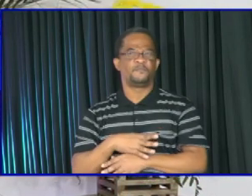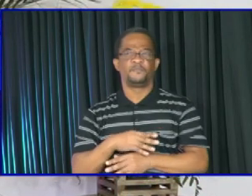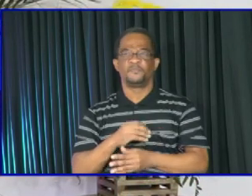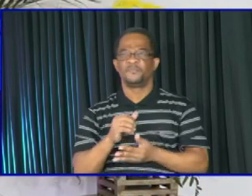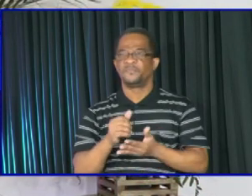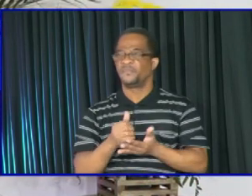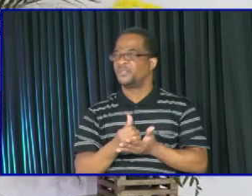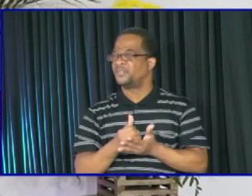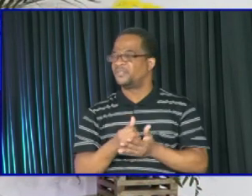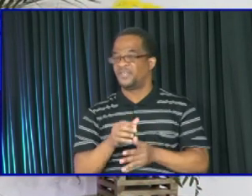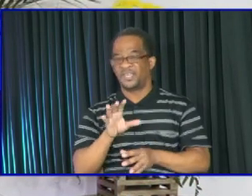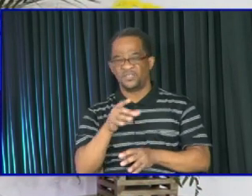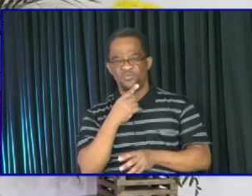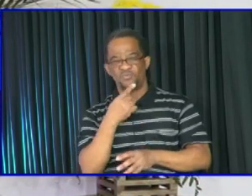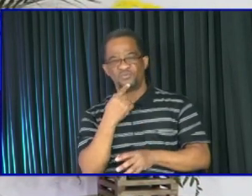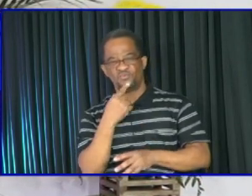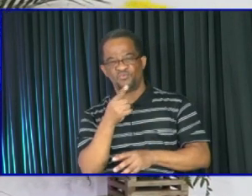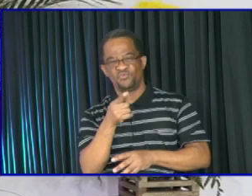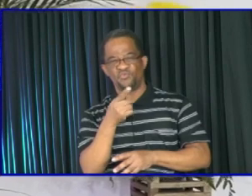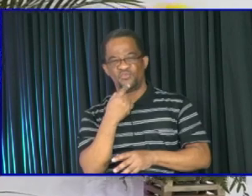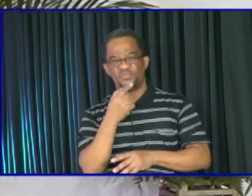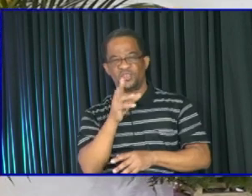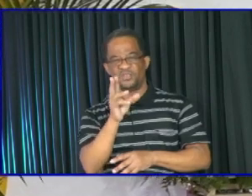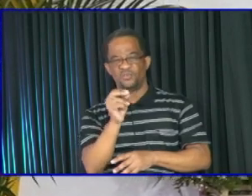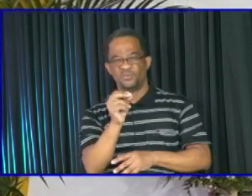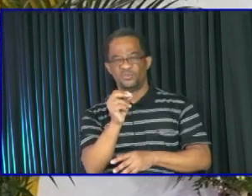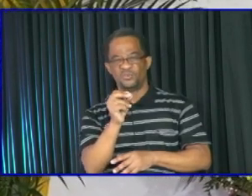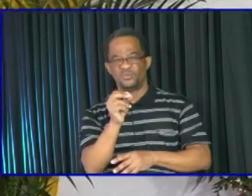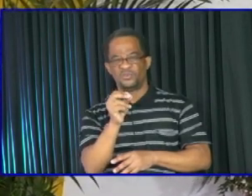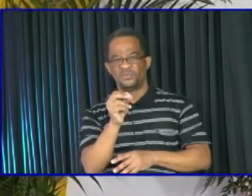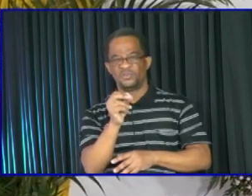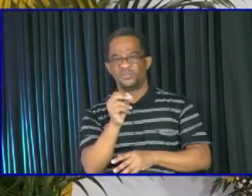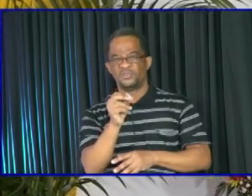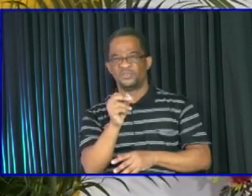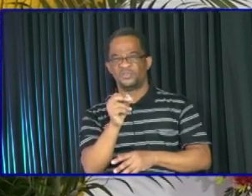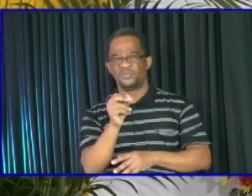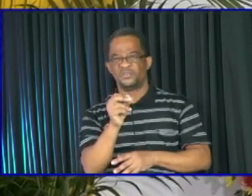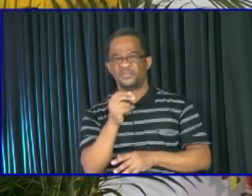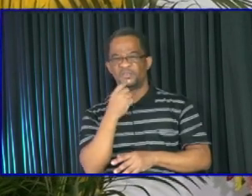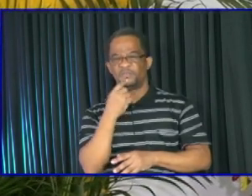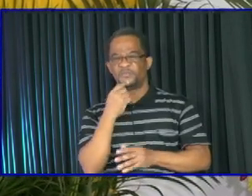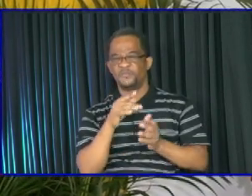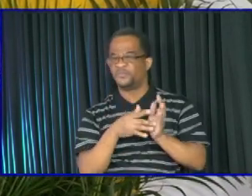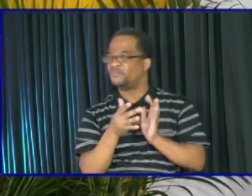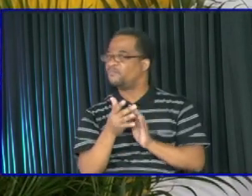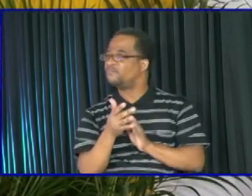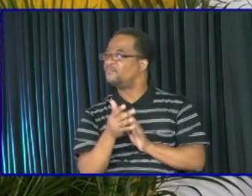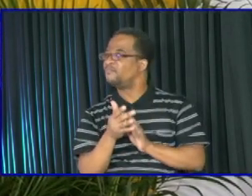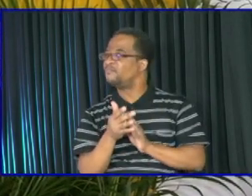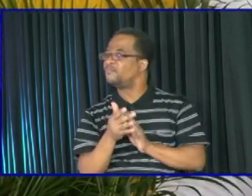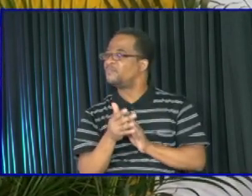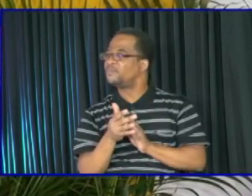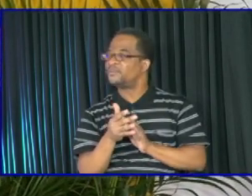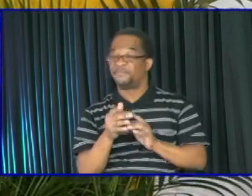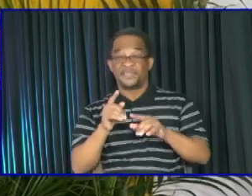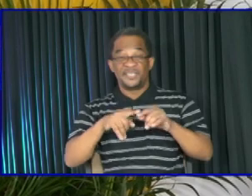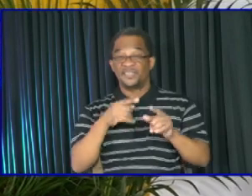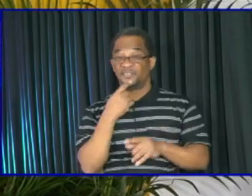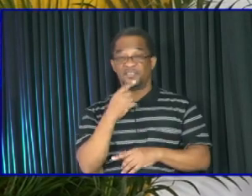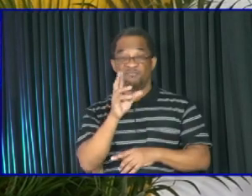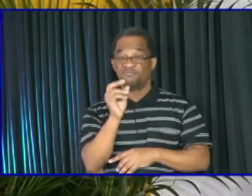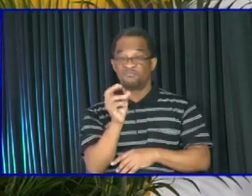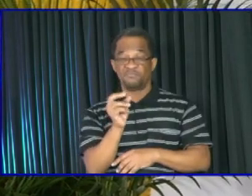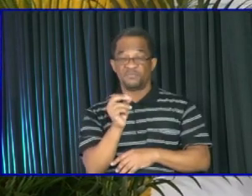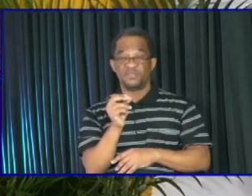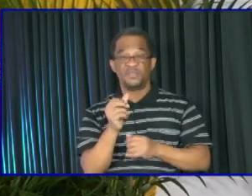there any way you could say no to this man? You can't say no to Jesus tonight. You can't say no to Jesus. I